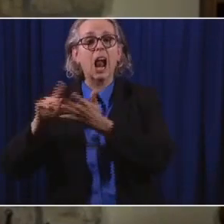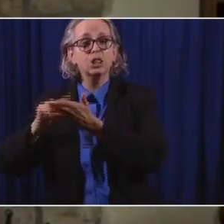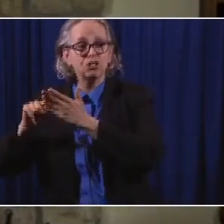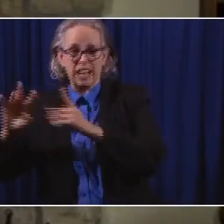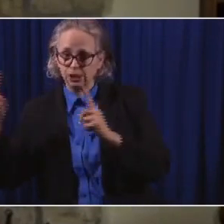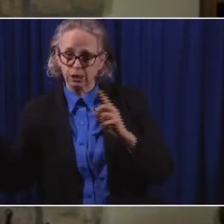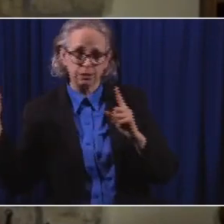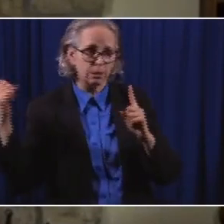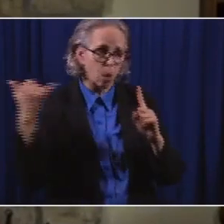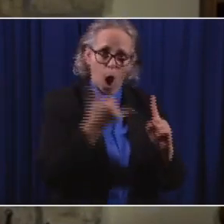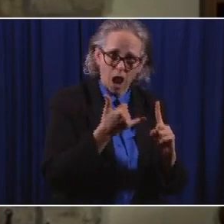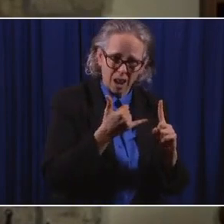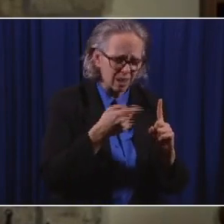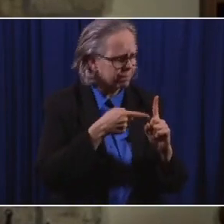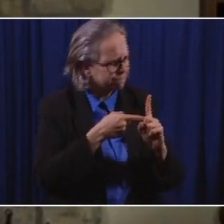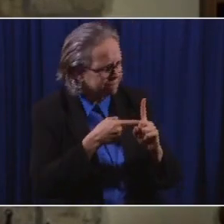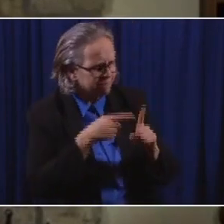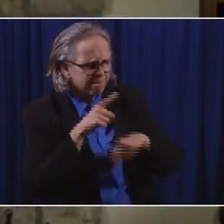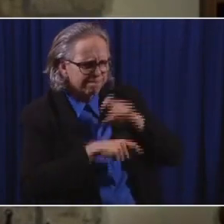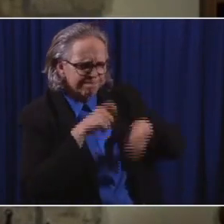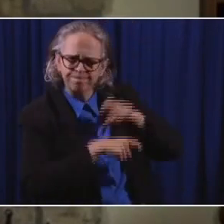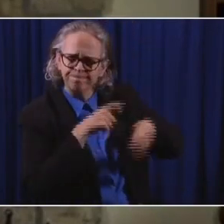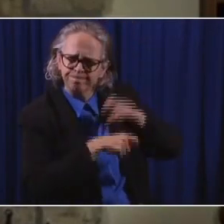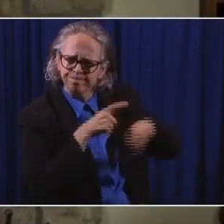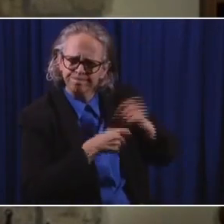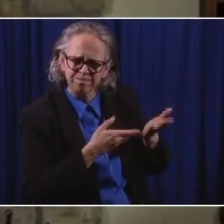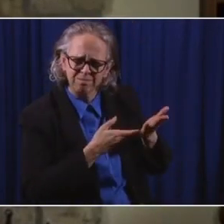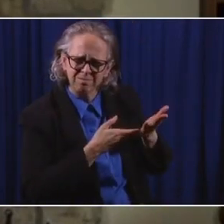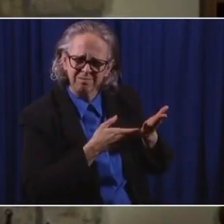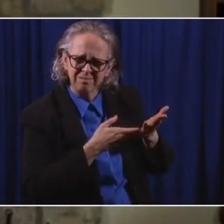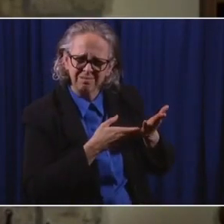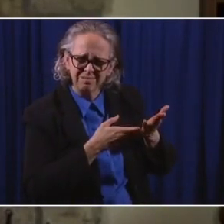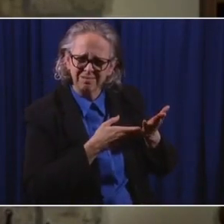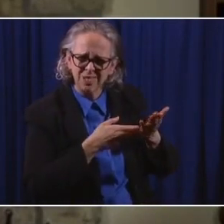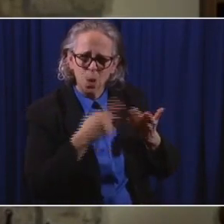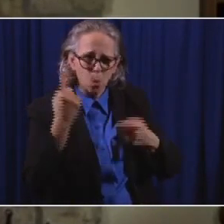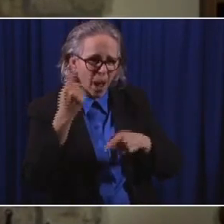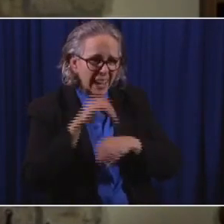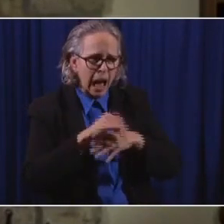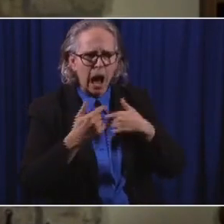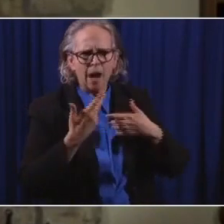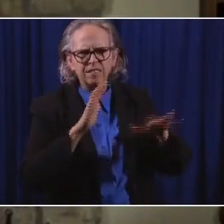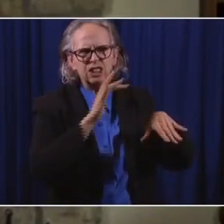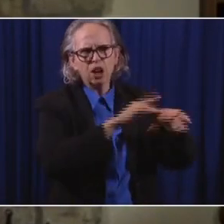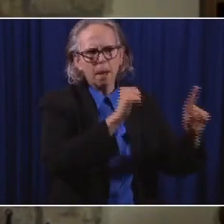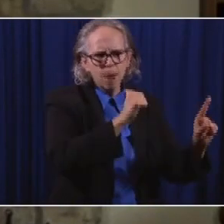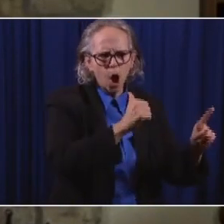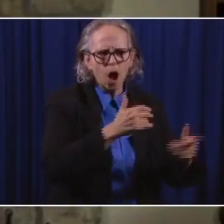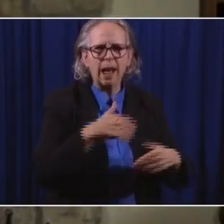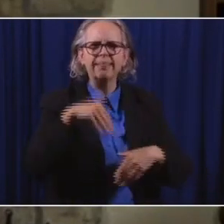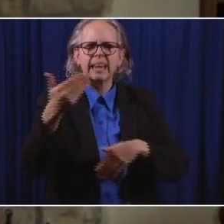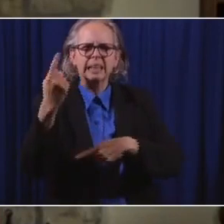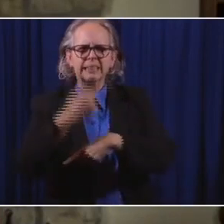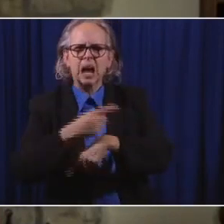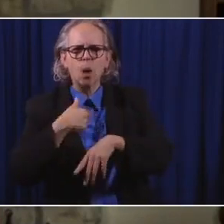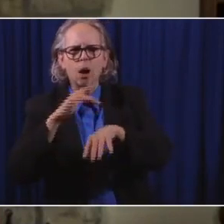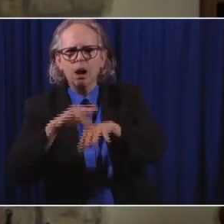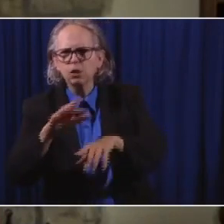they say, I was in a bar one night, I was in a restaurant the next night, I was at work today, I was